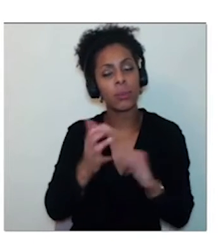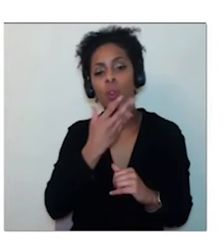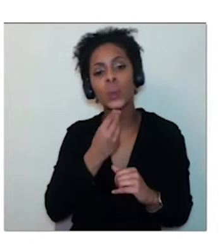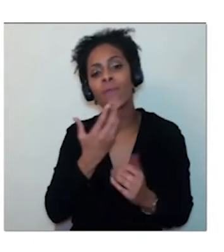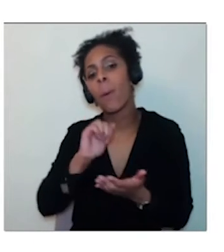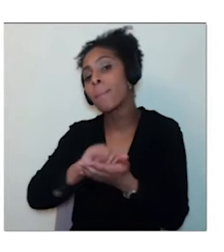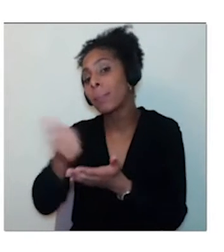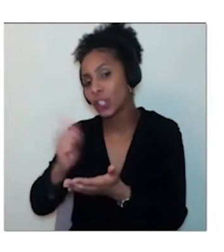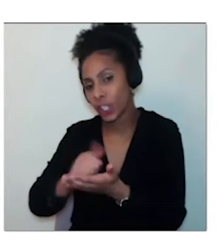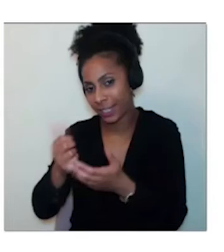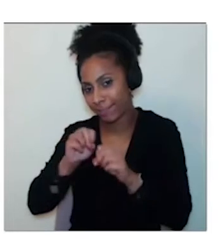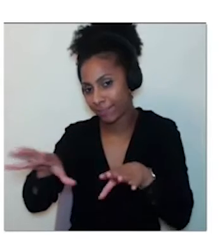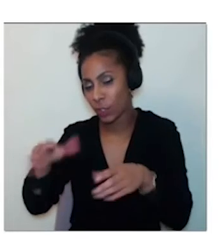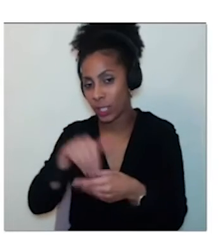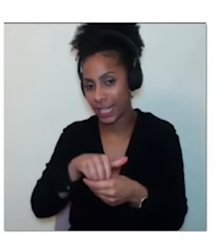Accessible images.